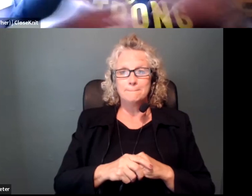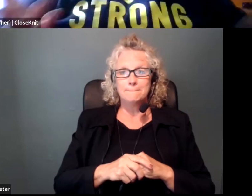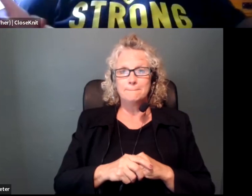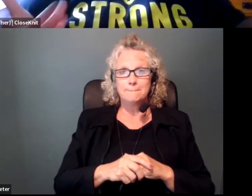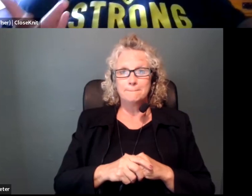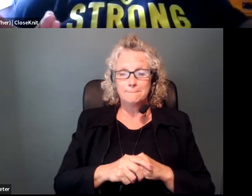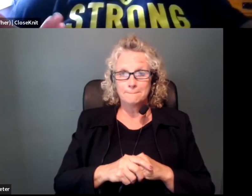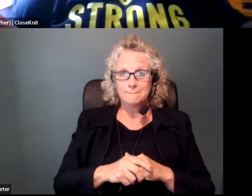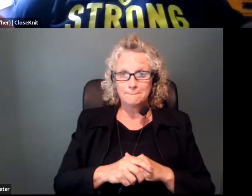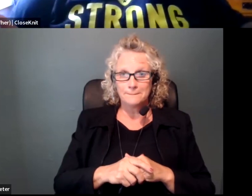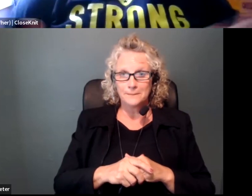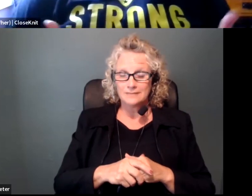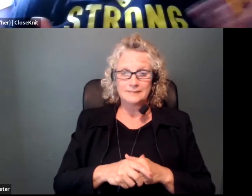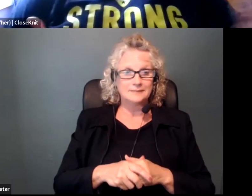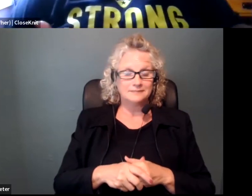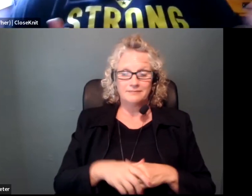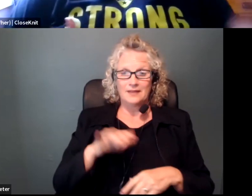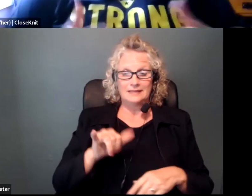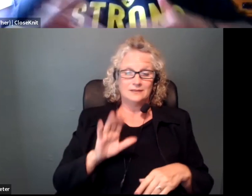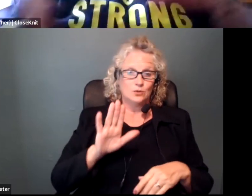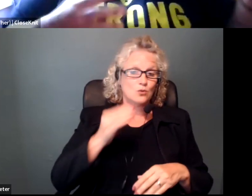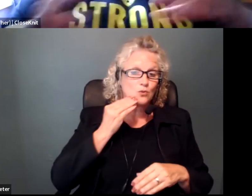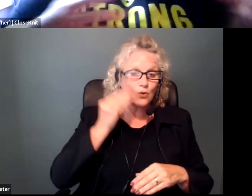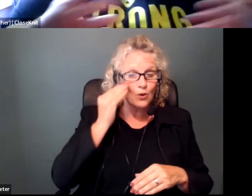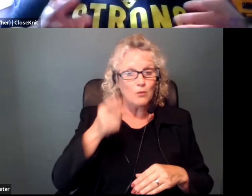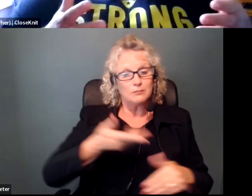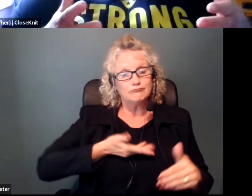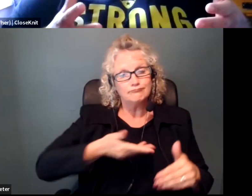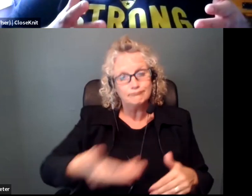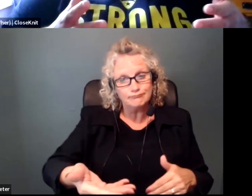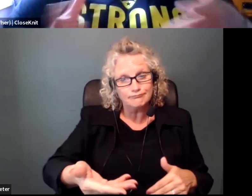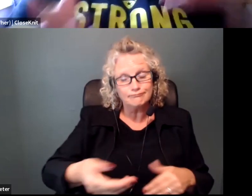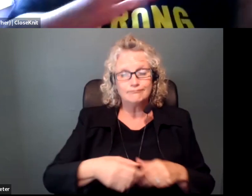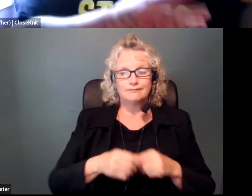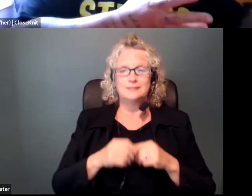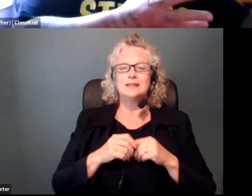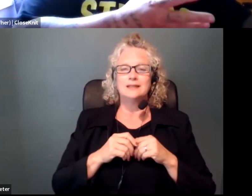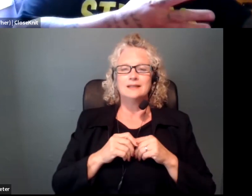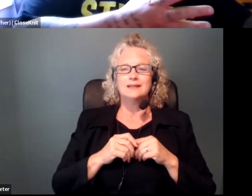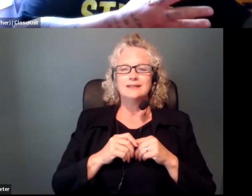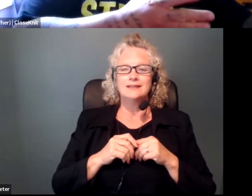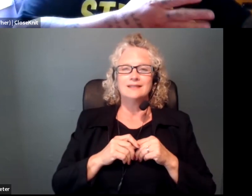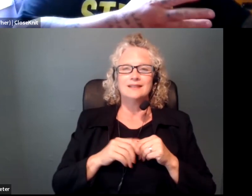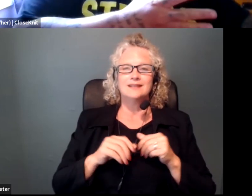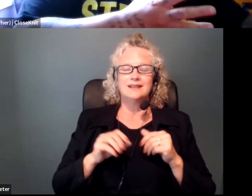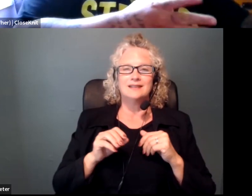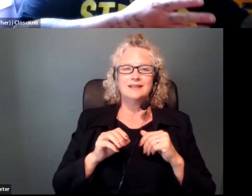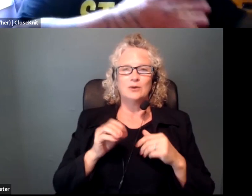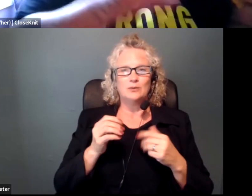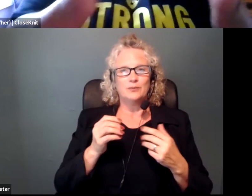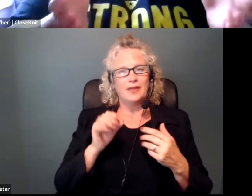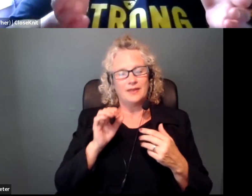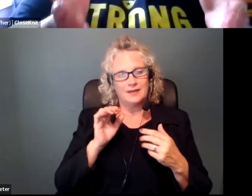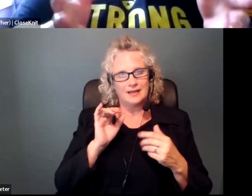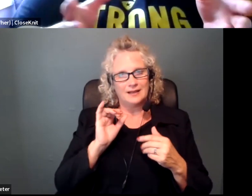you are doing it out of your own home, whether you're renting or buying. So, and we wanted to address that. It wasn't specific to disability